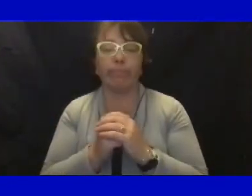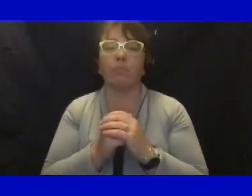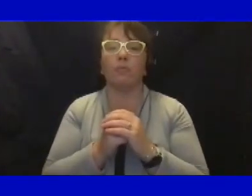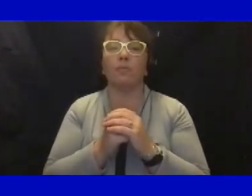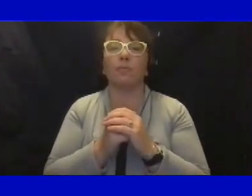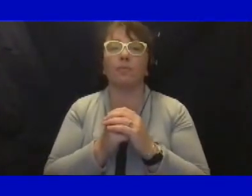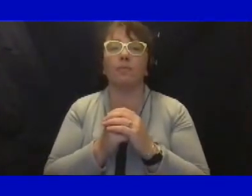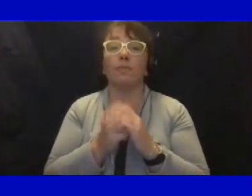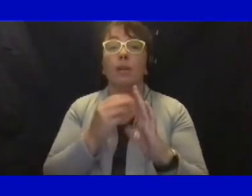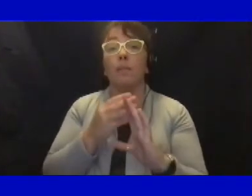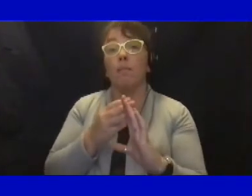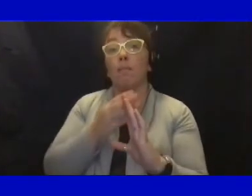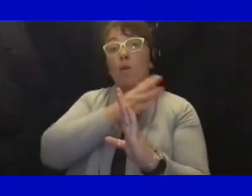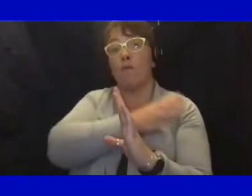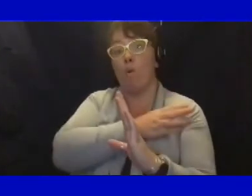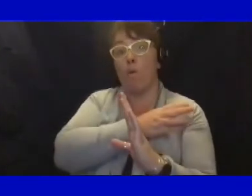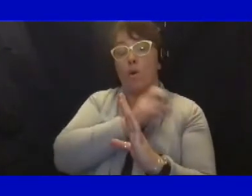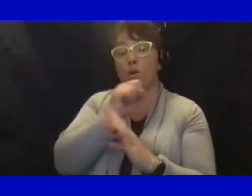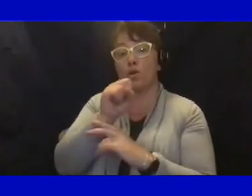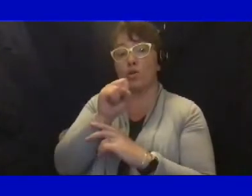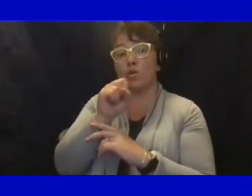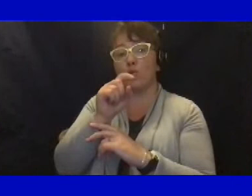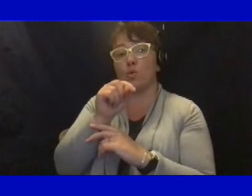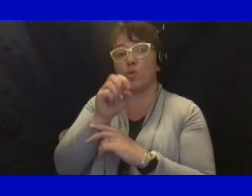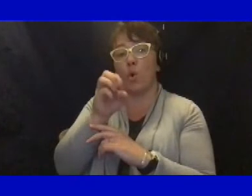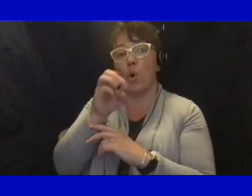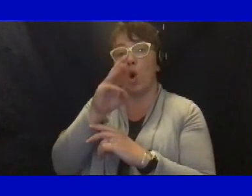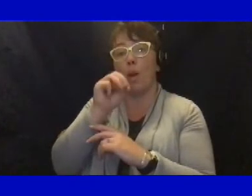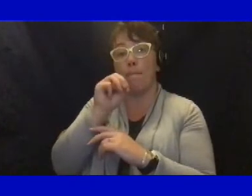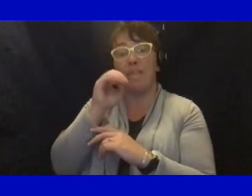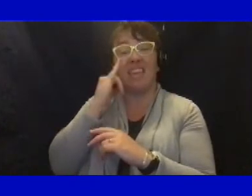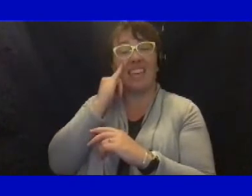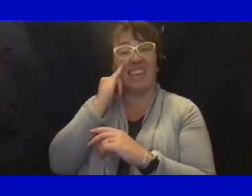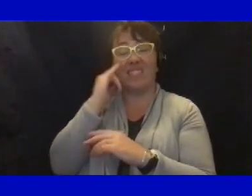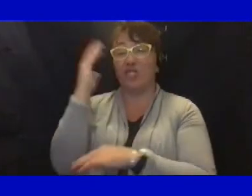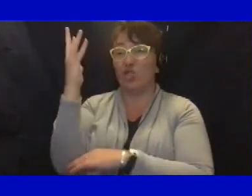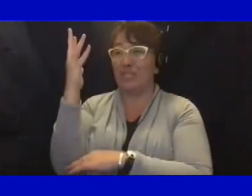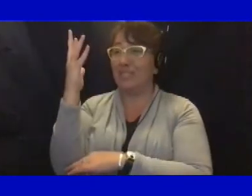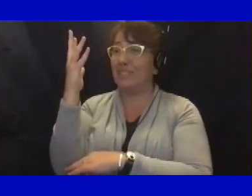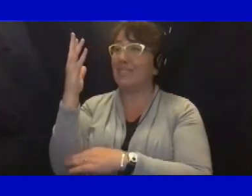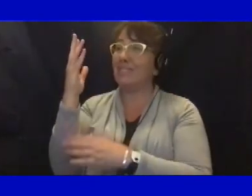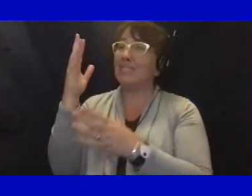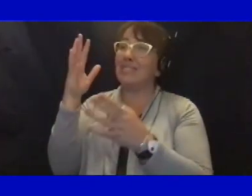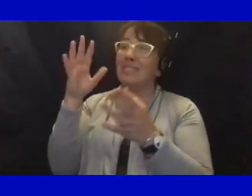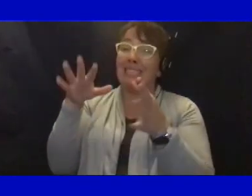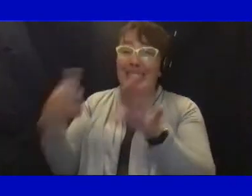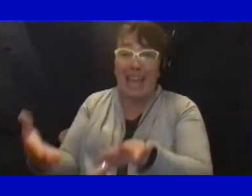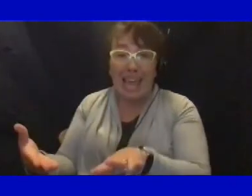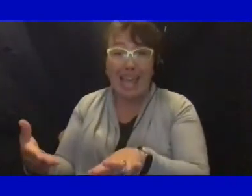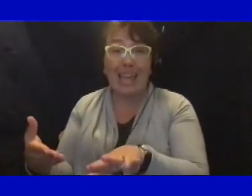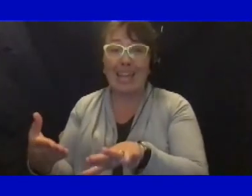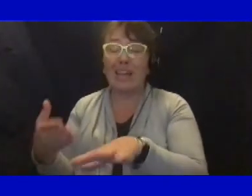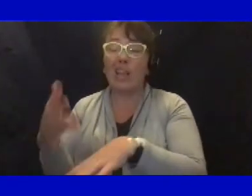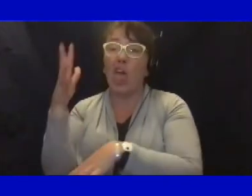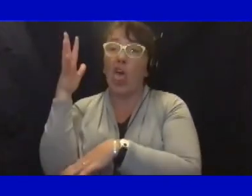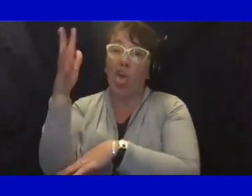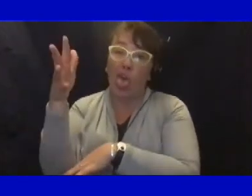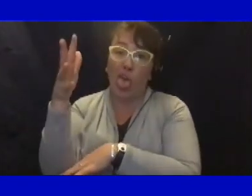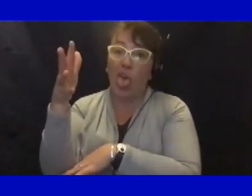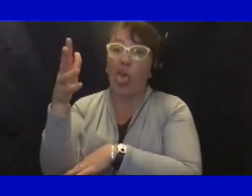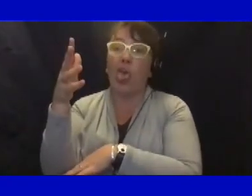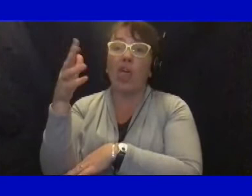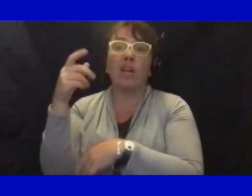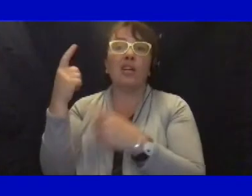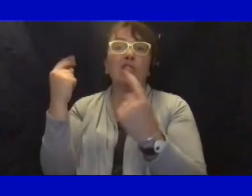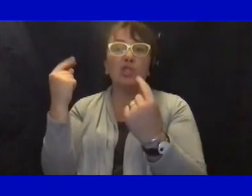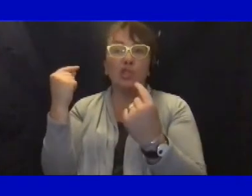you're taking a good look at your property. If you've got dead or dying trees, you're going to want to make sure you get in and trim those back so they don't fall over and damage your yard. You're also going to